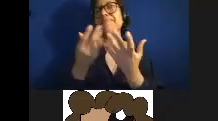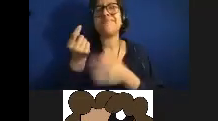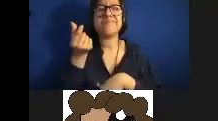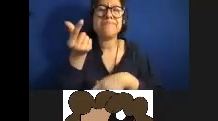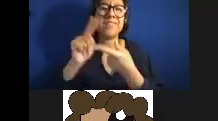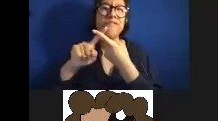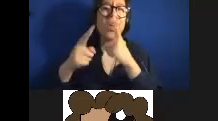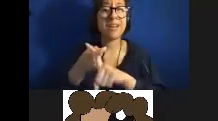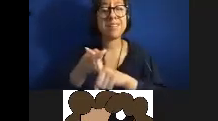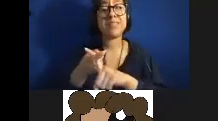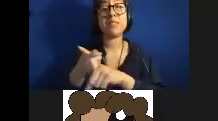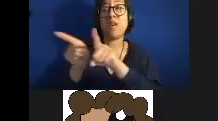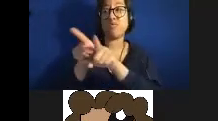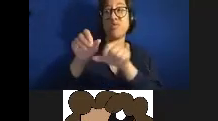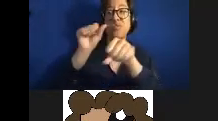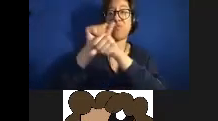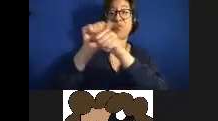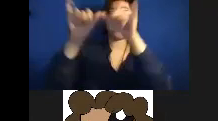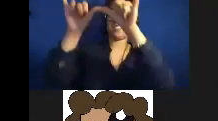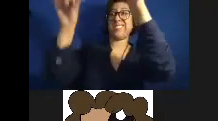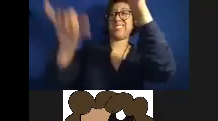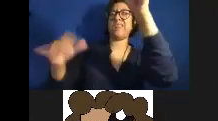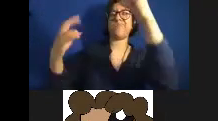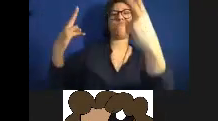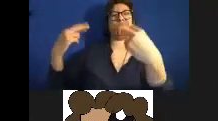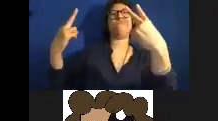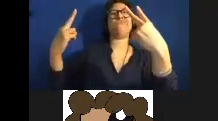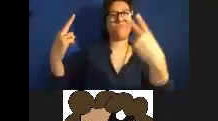work system is judgmental sometimes, and